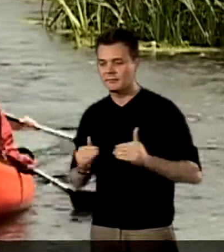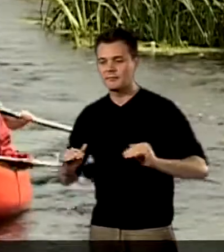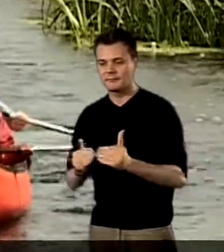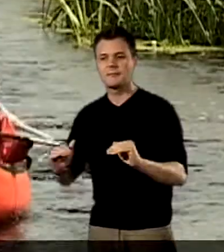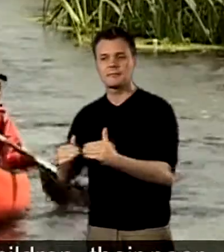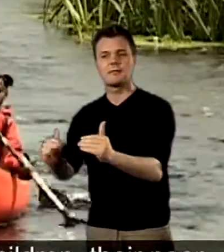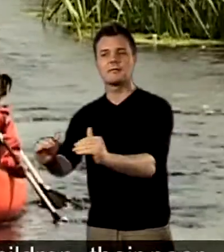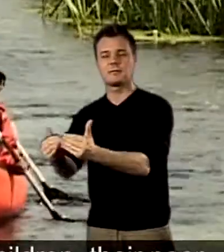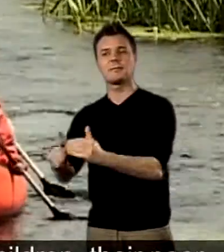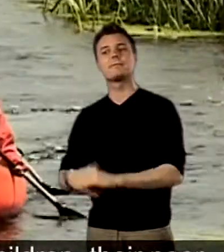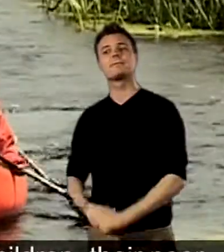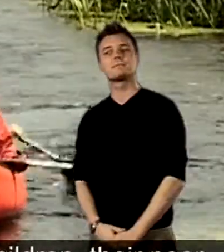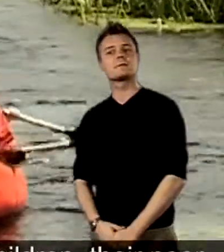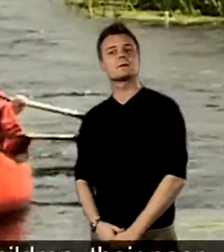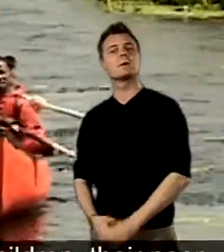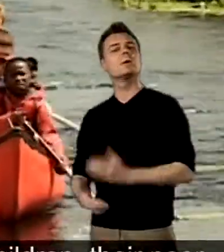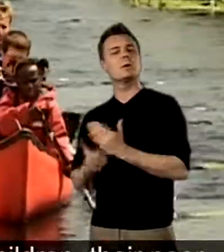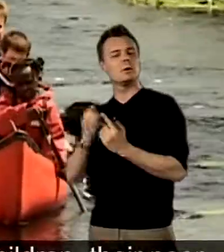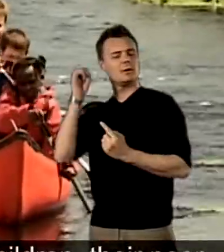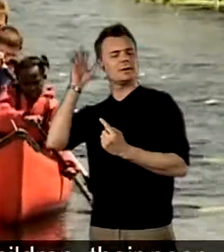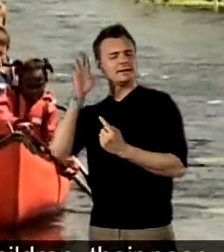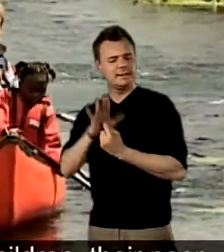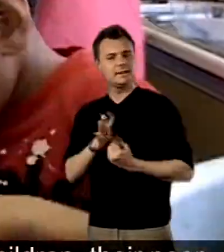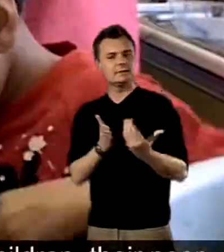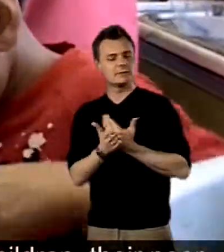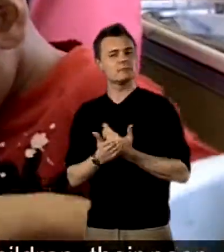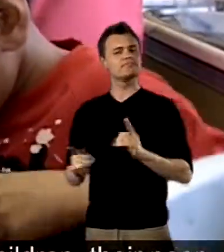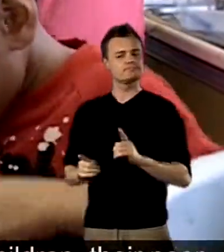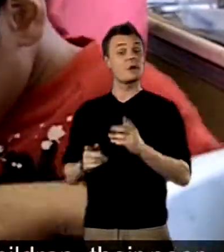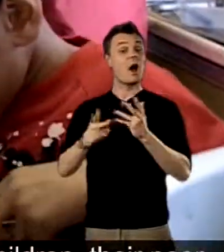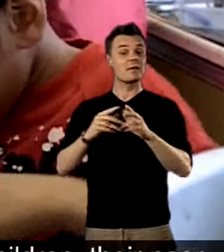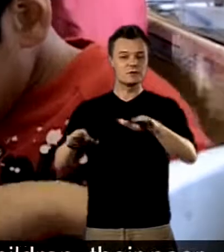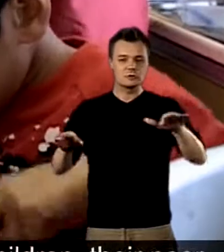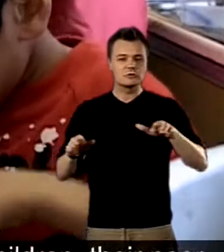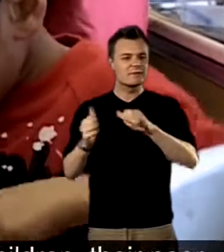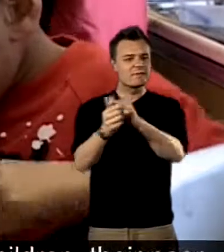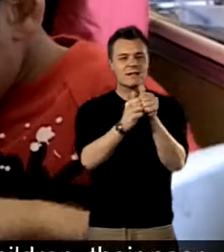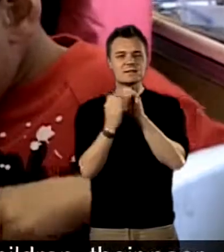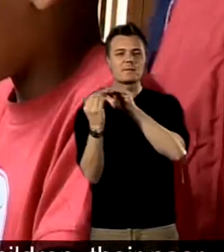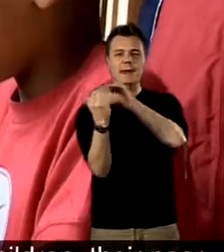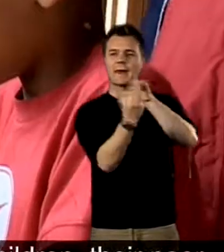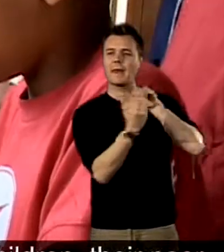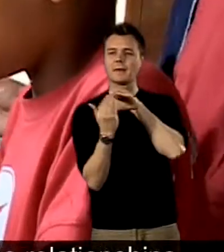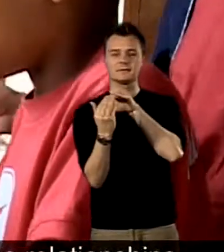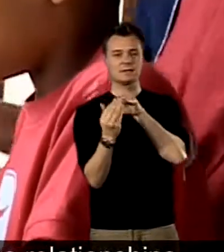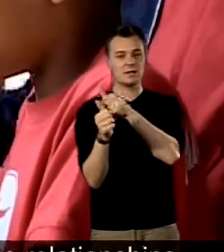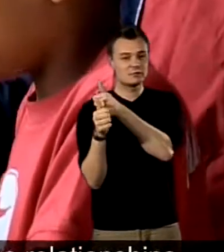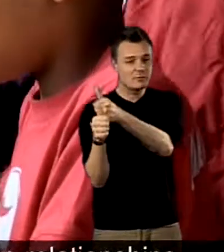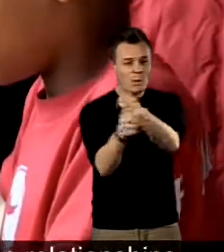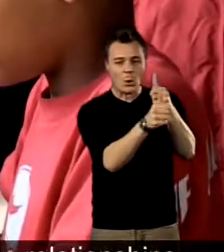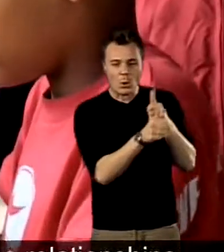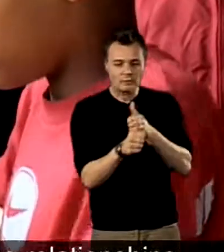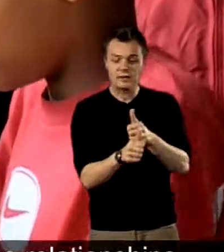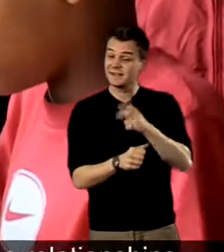the centre here. A really key resource is other children, their peer groups really, friendships, the support. You